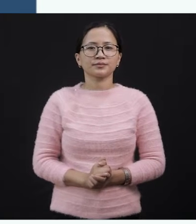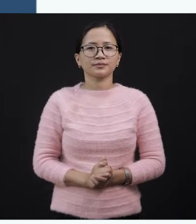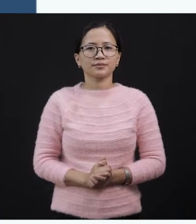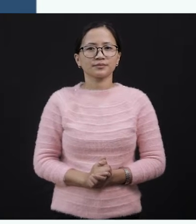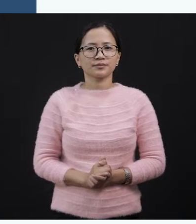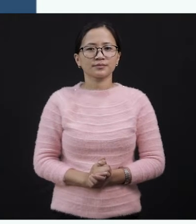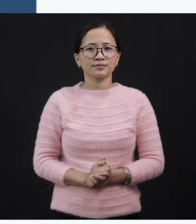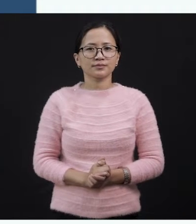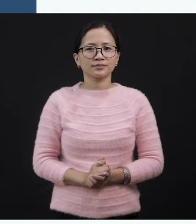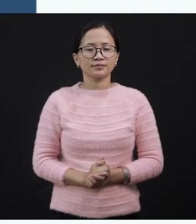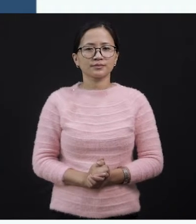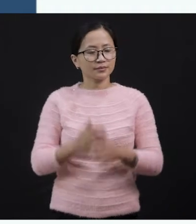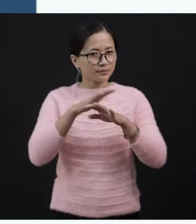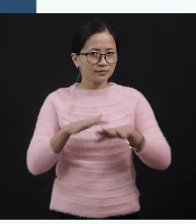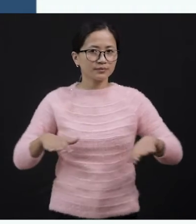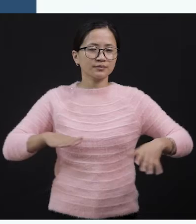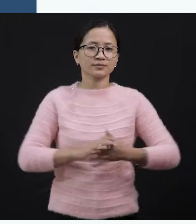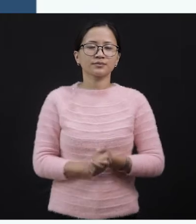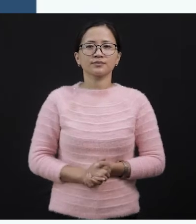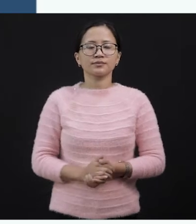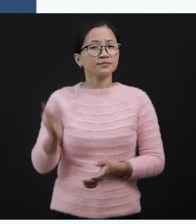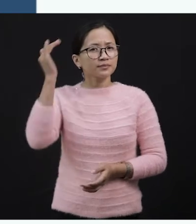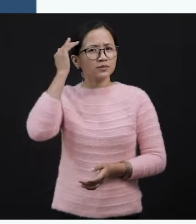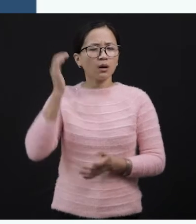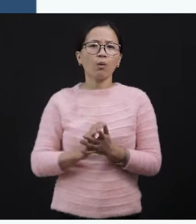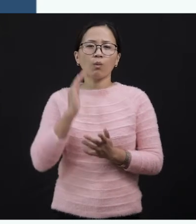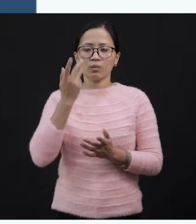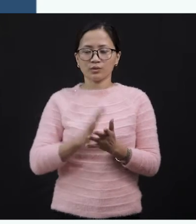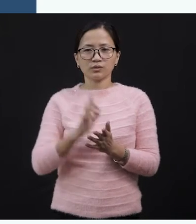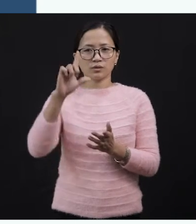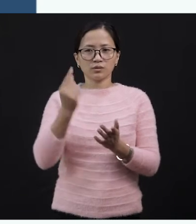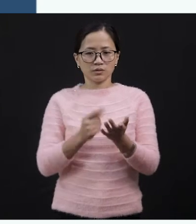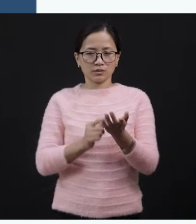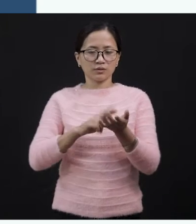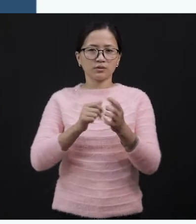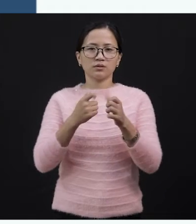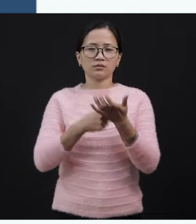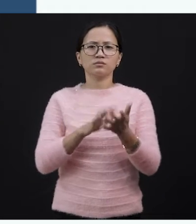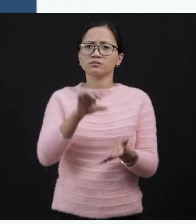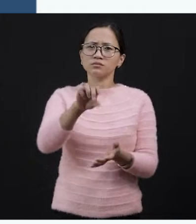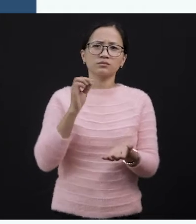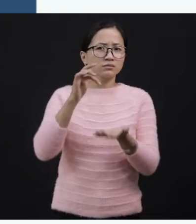Moon. So students, now you know when lunar eclipse takes place.